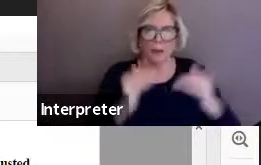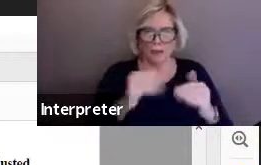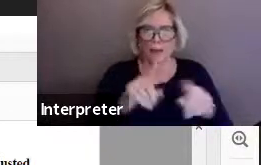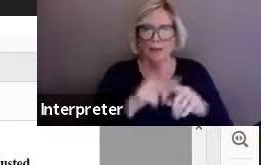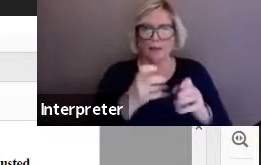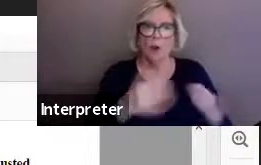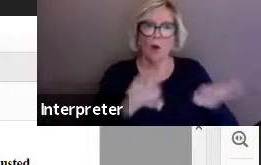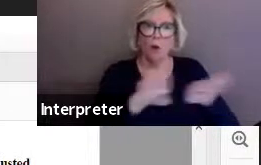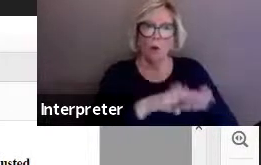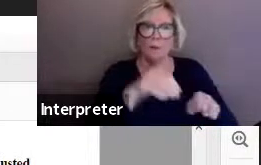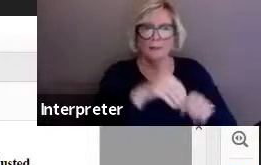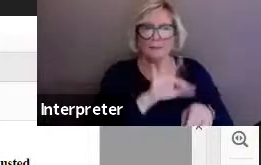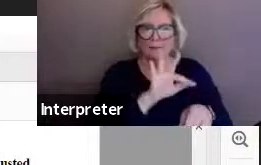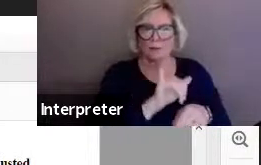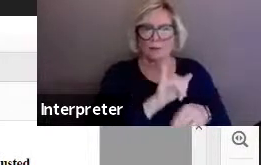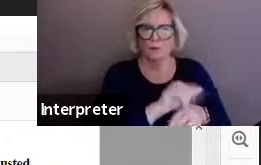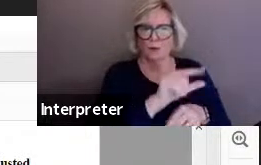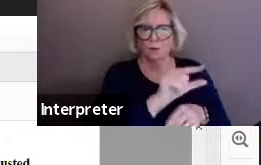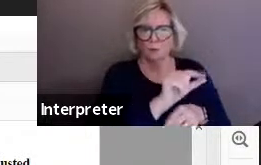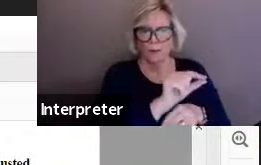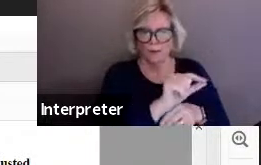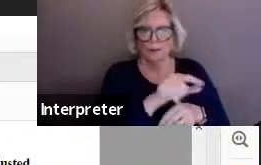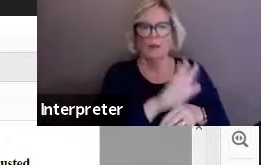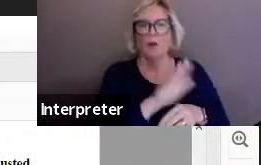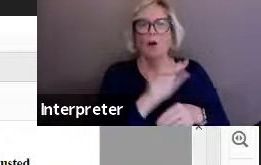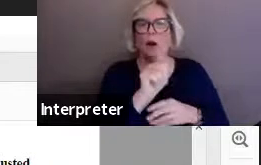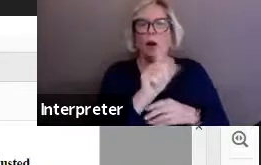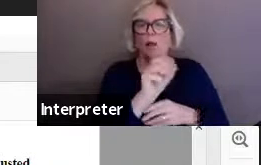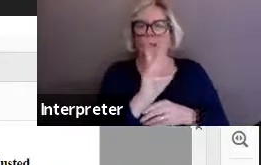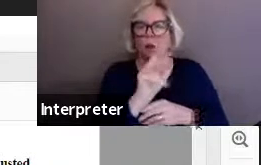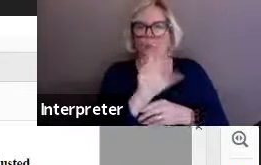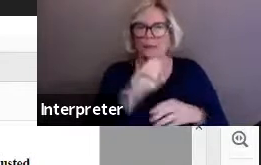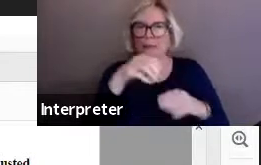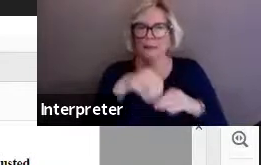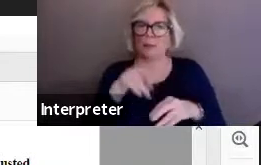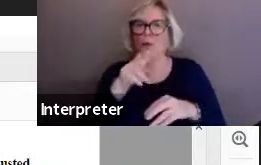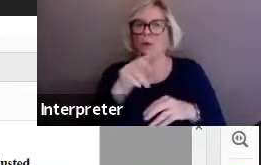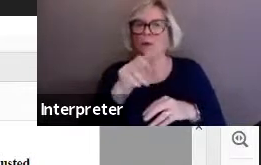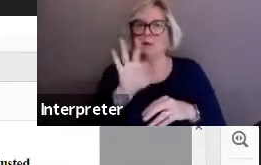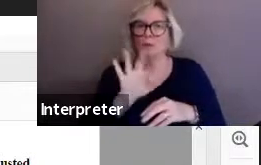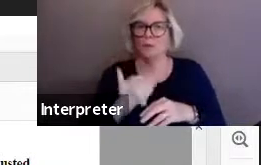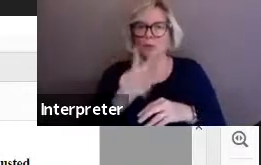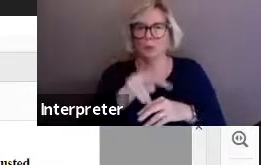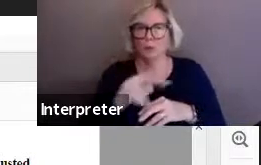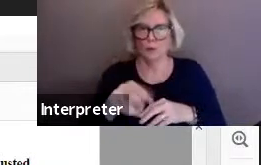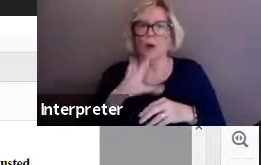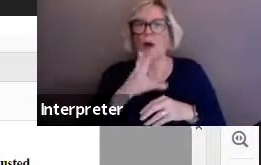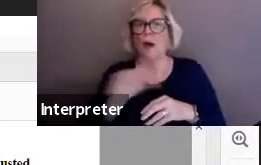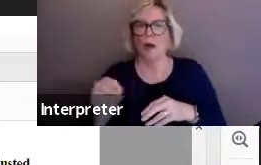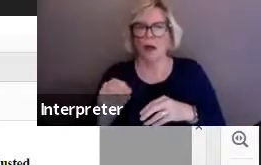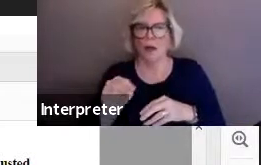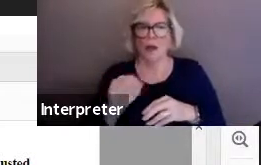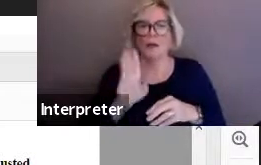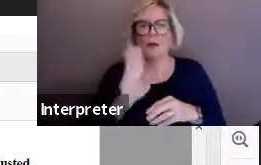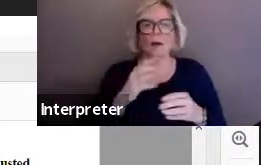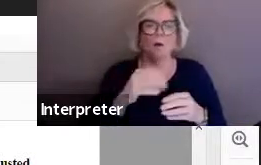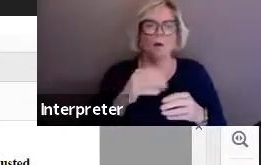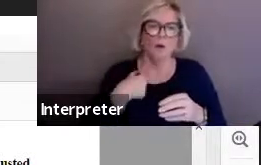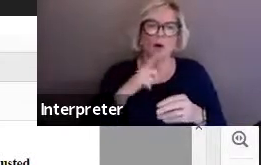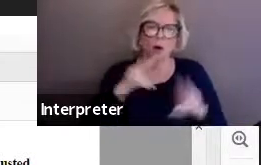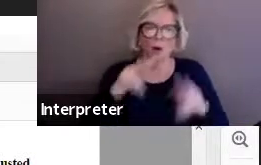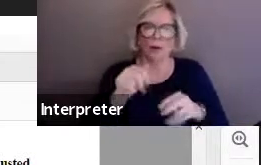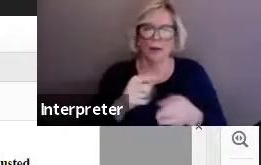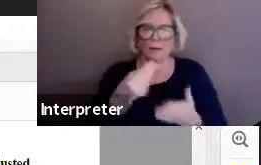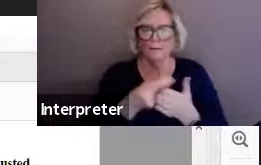fiscal 20, their allowance at 22, and then we're also accounting for some of those fund balance transfers. Generally, what we want to look